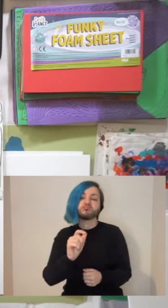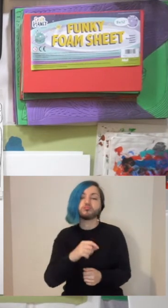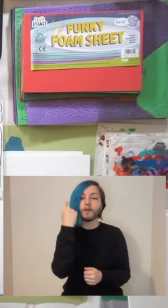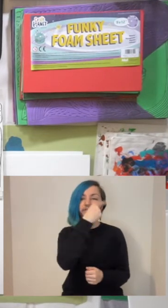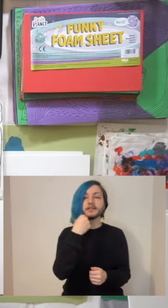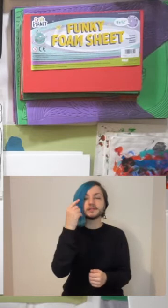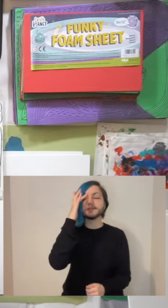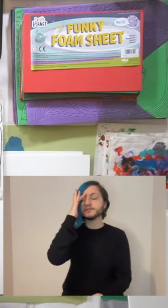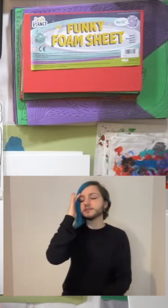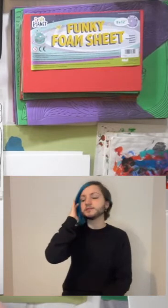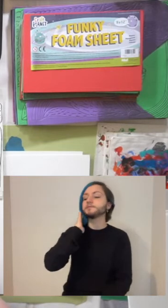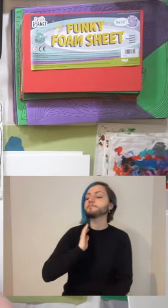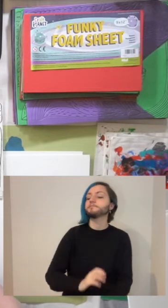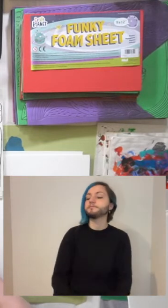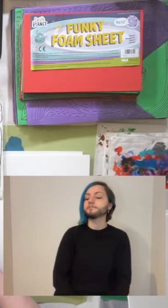a face, I think.